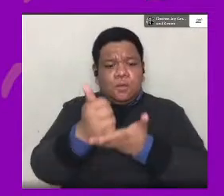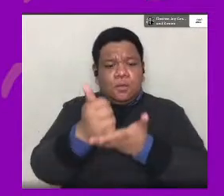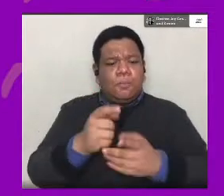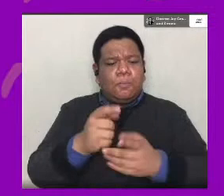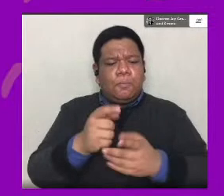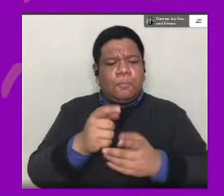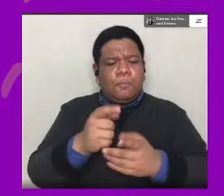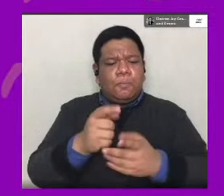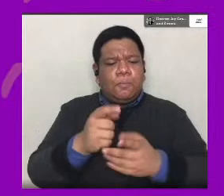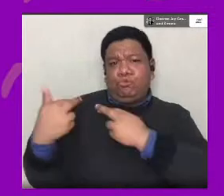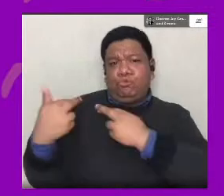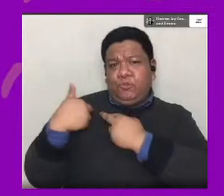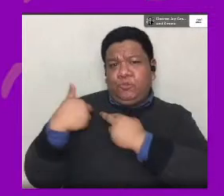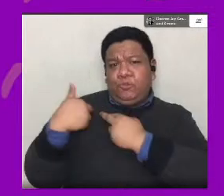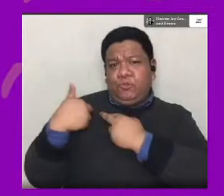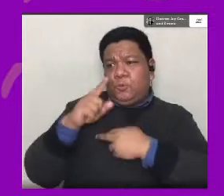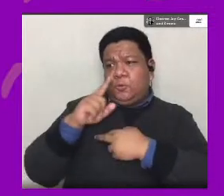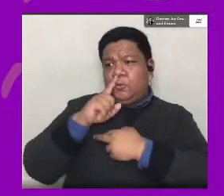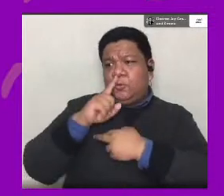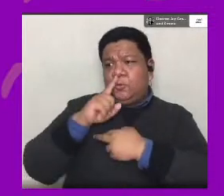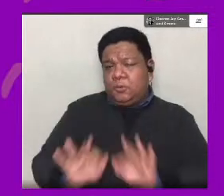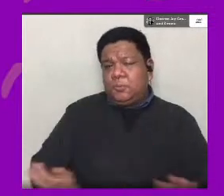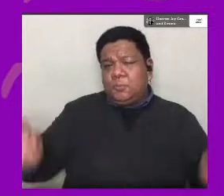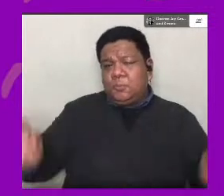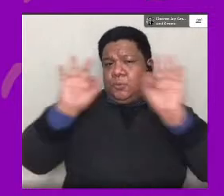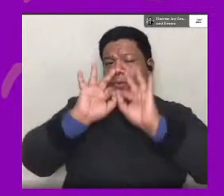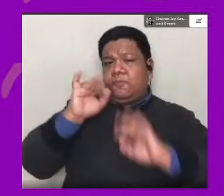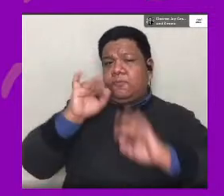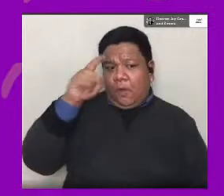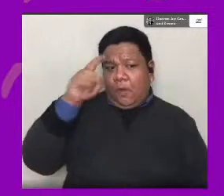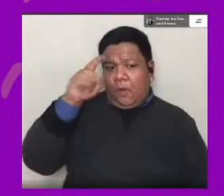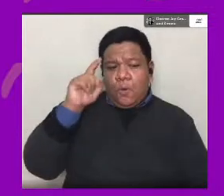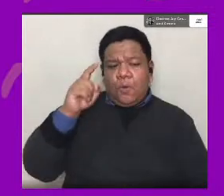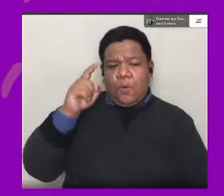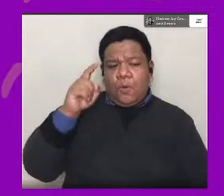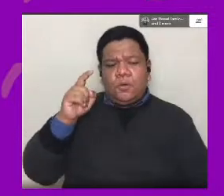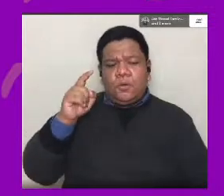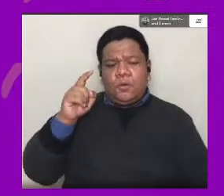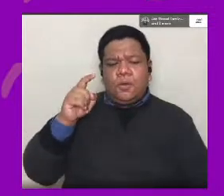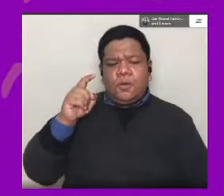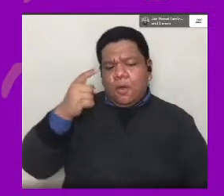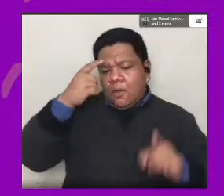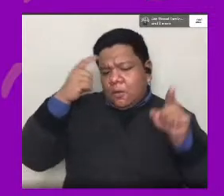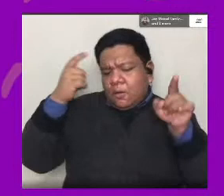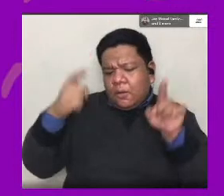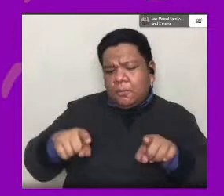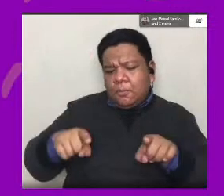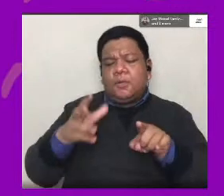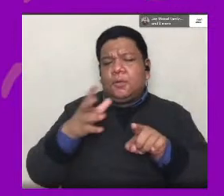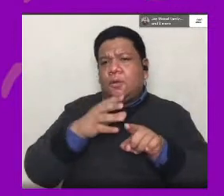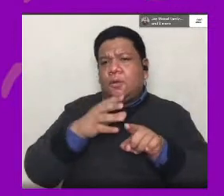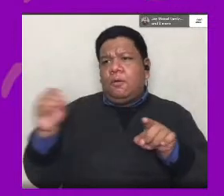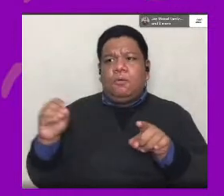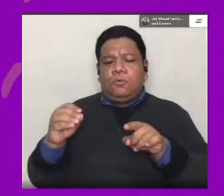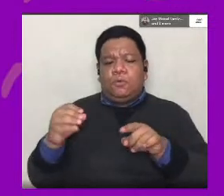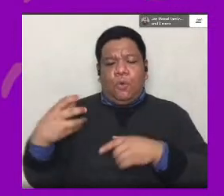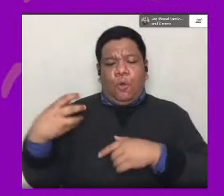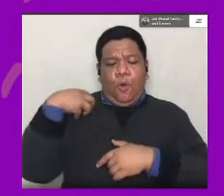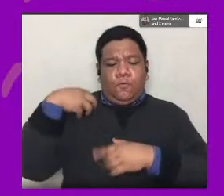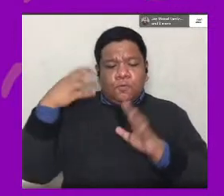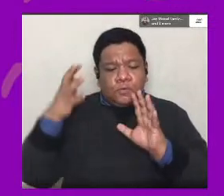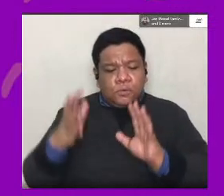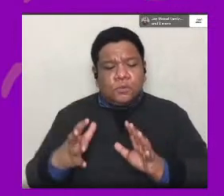particularly significant for agreement and contracting officers and their respective agreement and